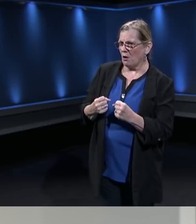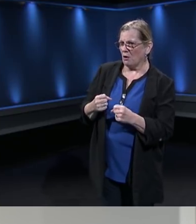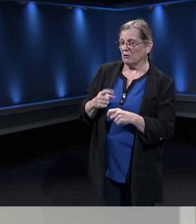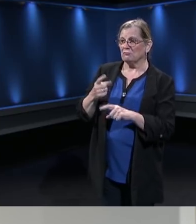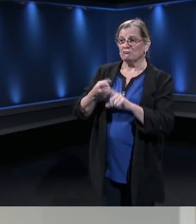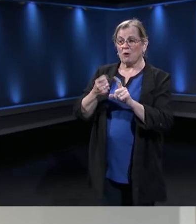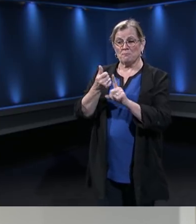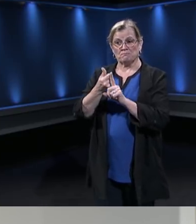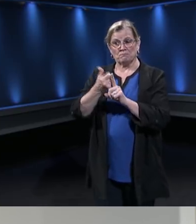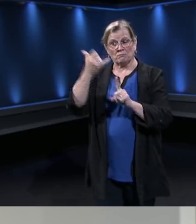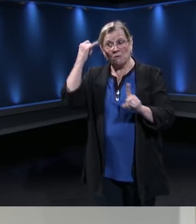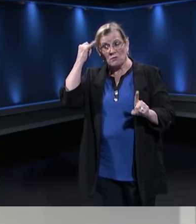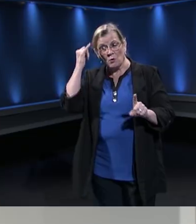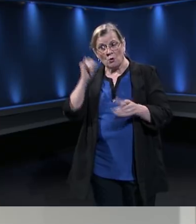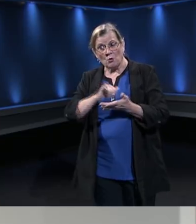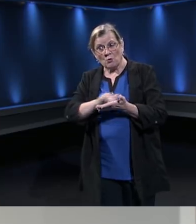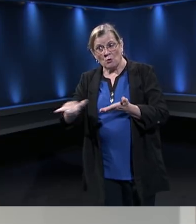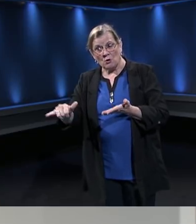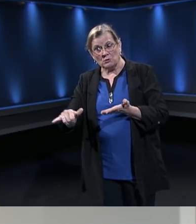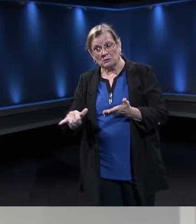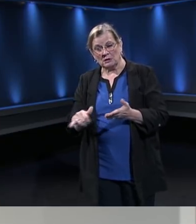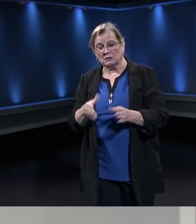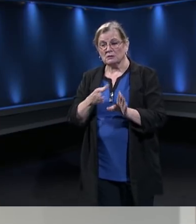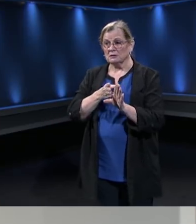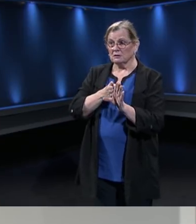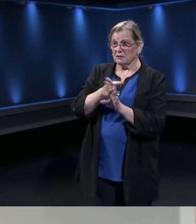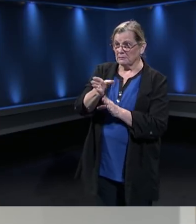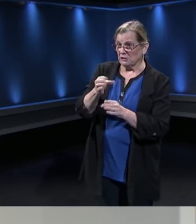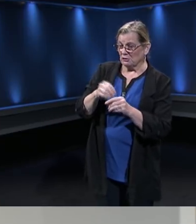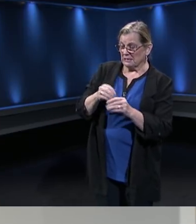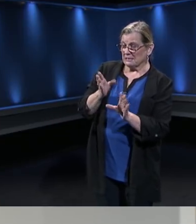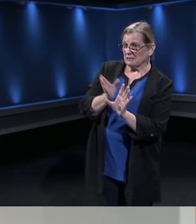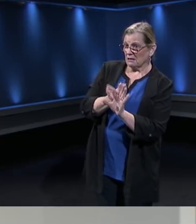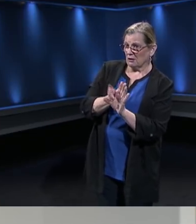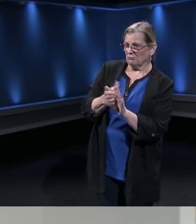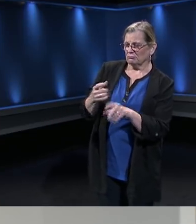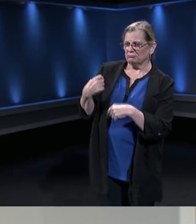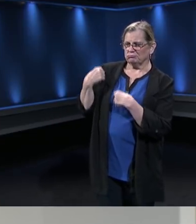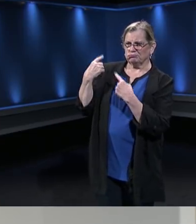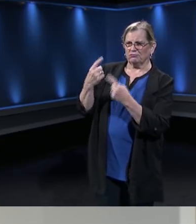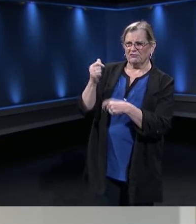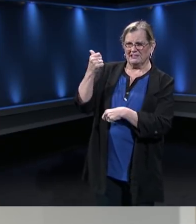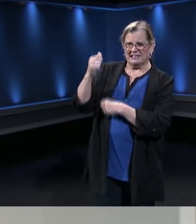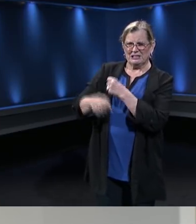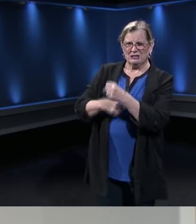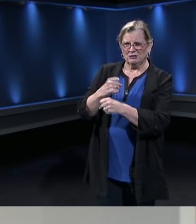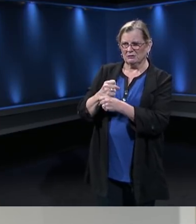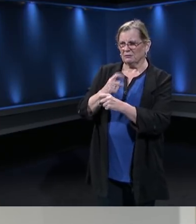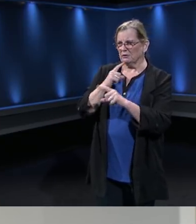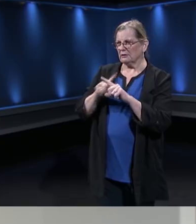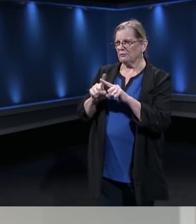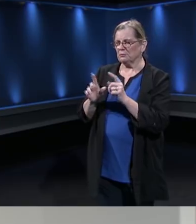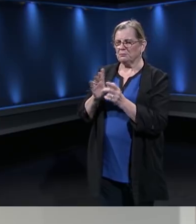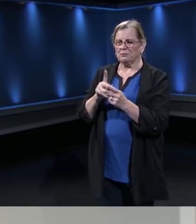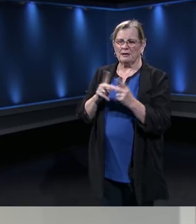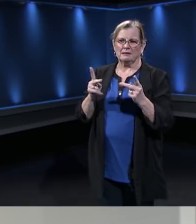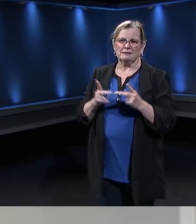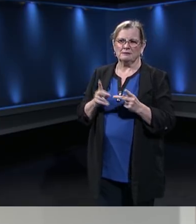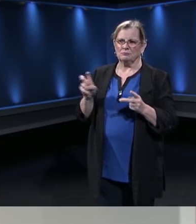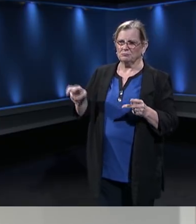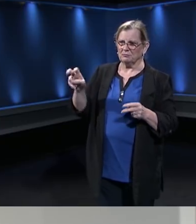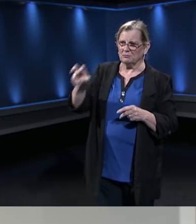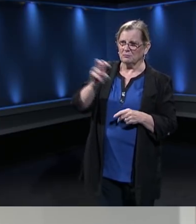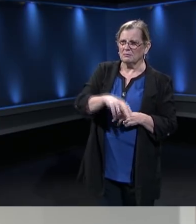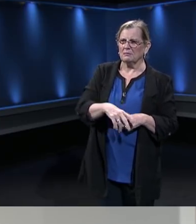her career as a school psychologist 14 years ago. She's been at Bucknell, she's been at Haley, she spent 8 years at